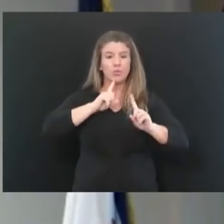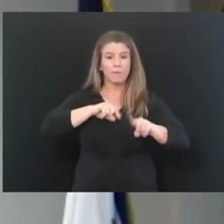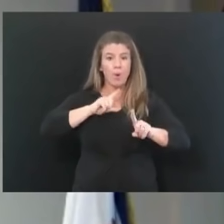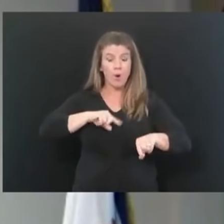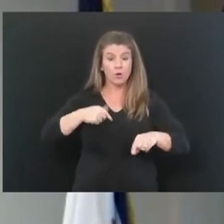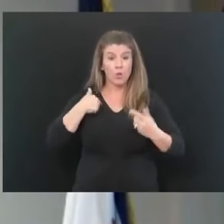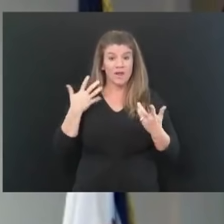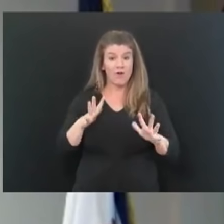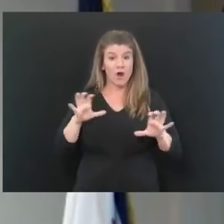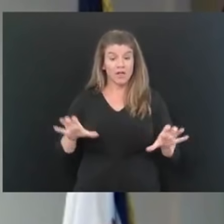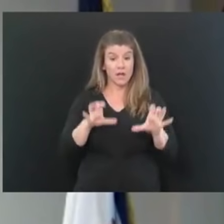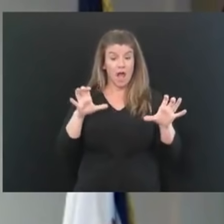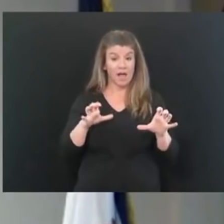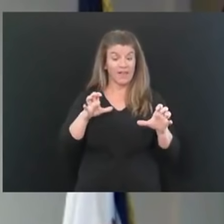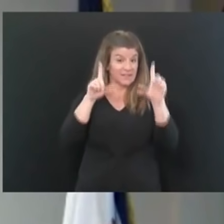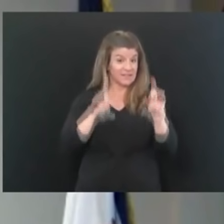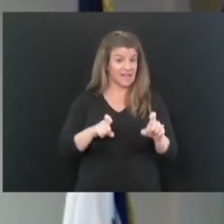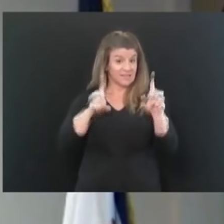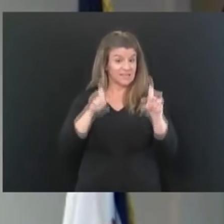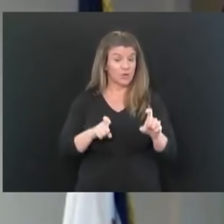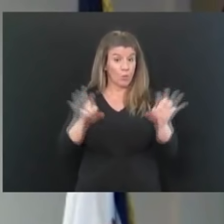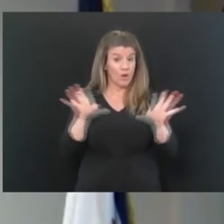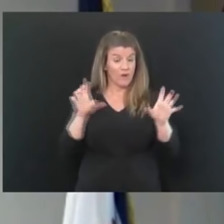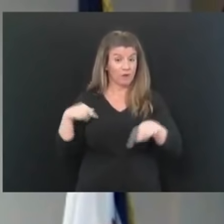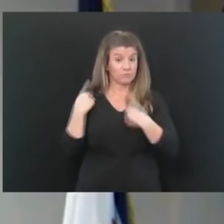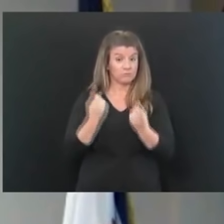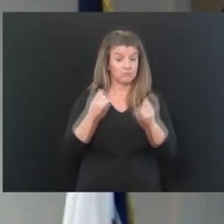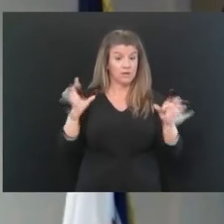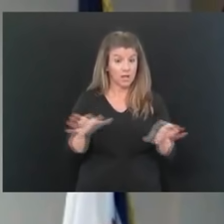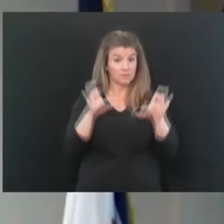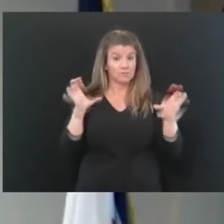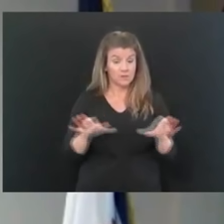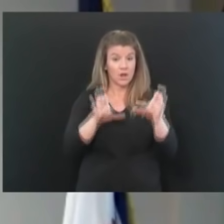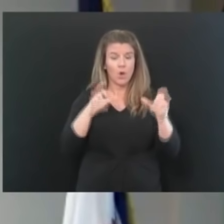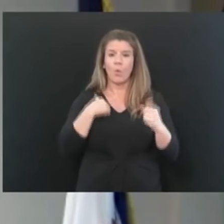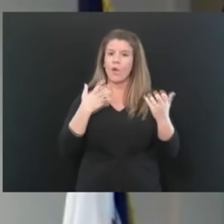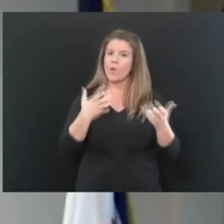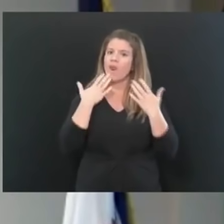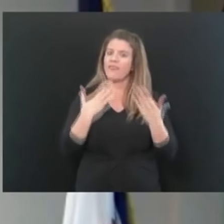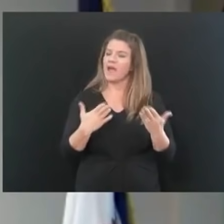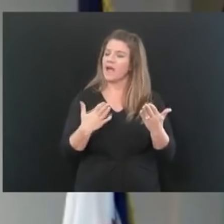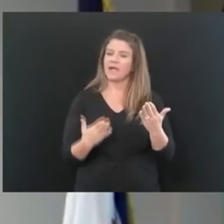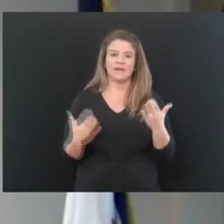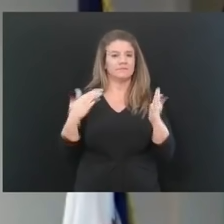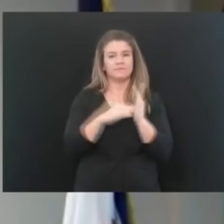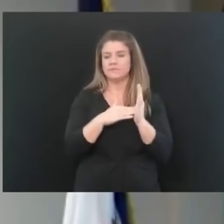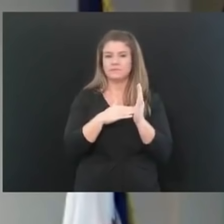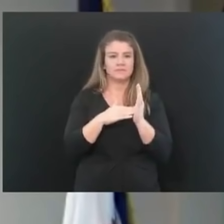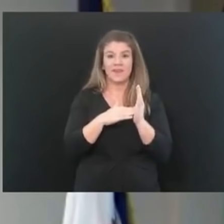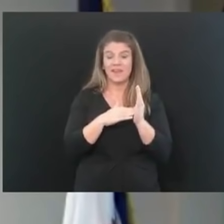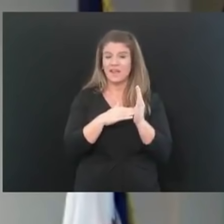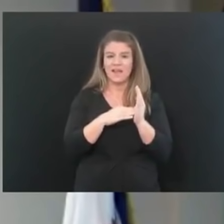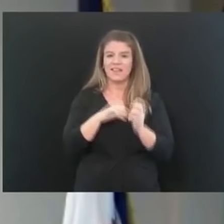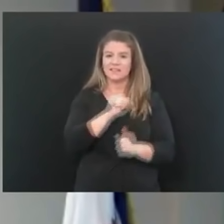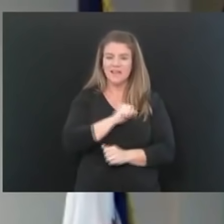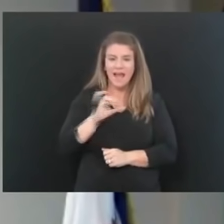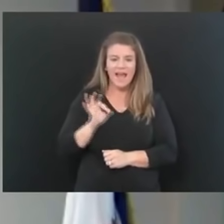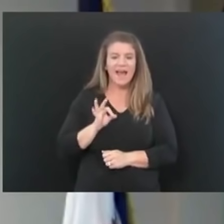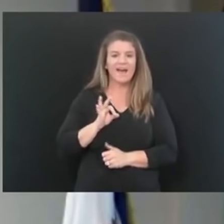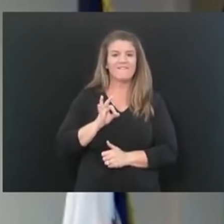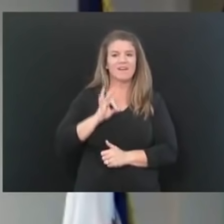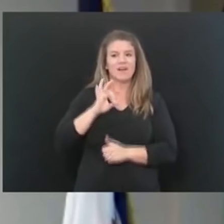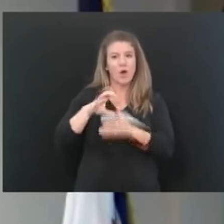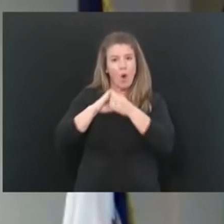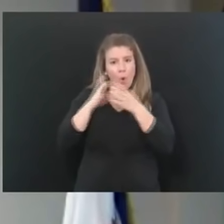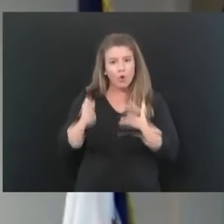we've done and the testing that we've done. And we want to thank them again. The CEOs and the staff and the owners of